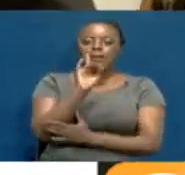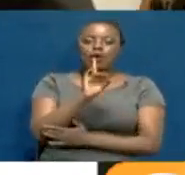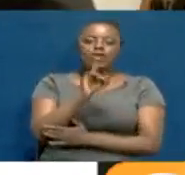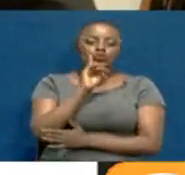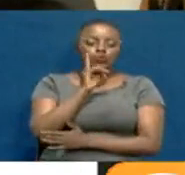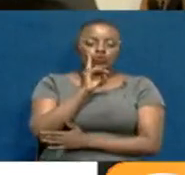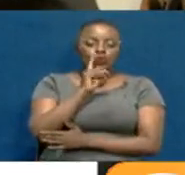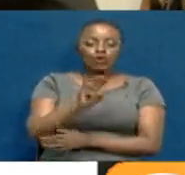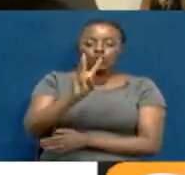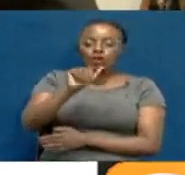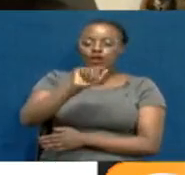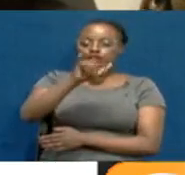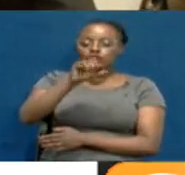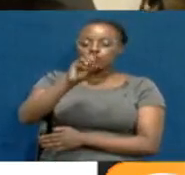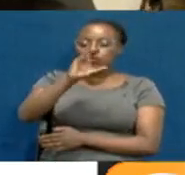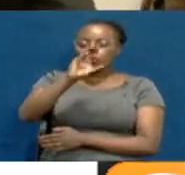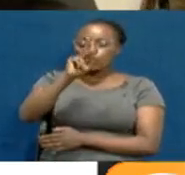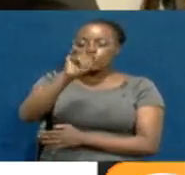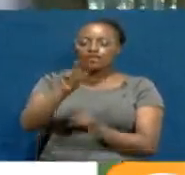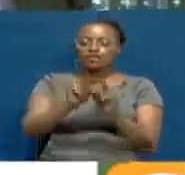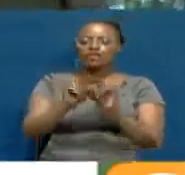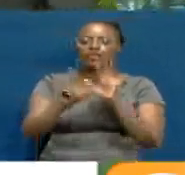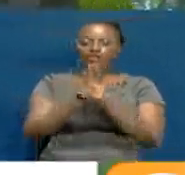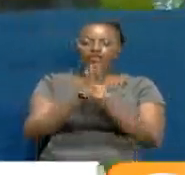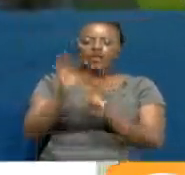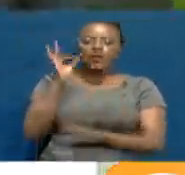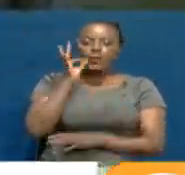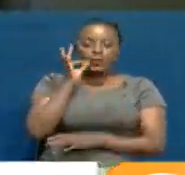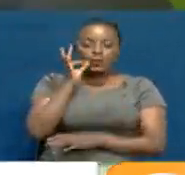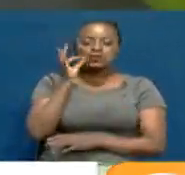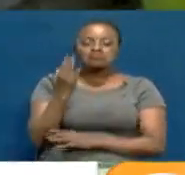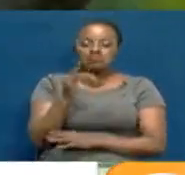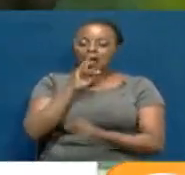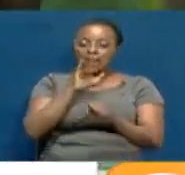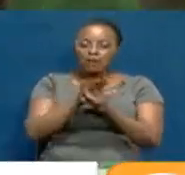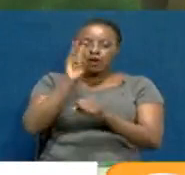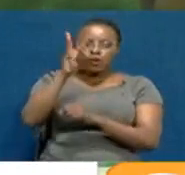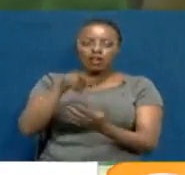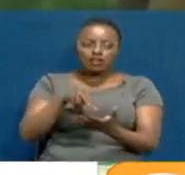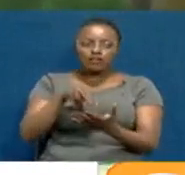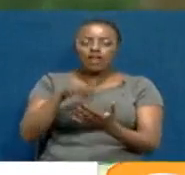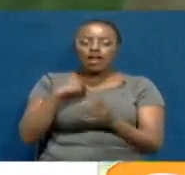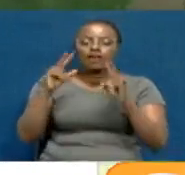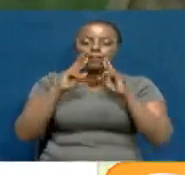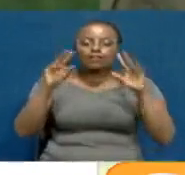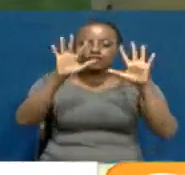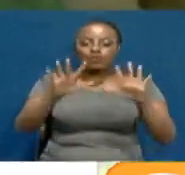tomorrow. Wajackoyah, who's running on a promise to legalize marijuana, has promised to run a peaceful